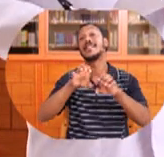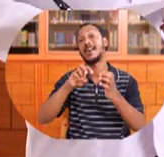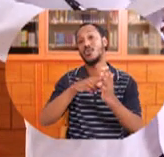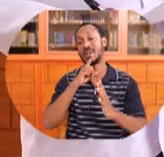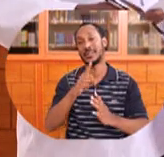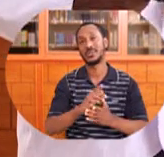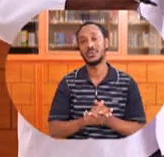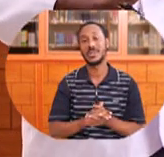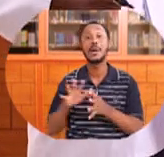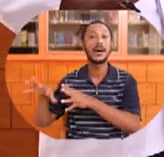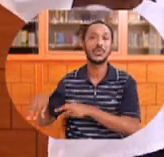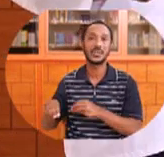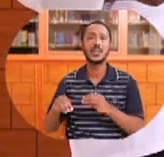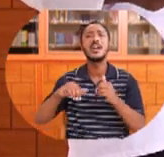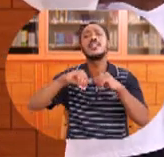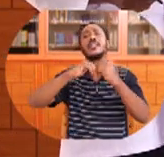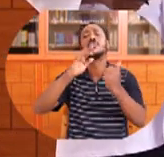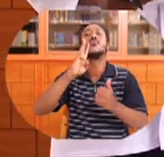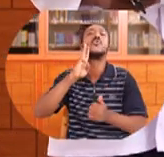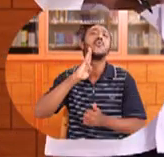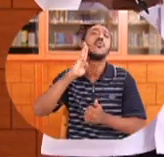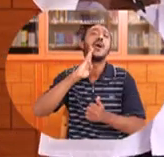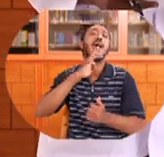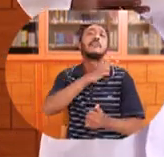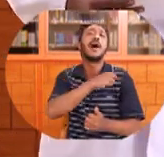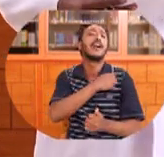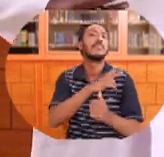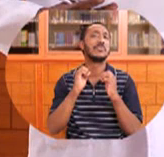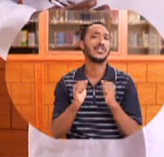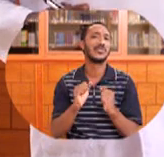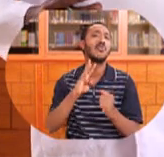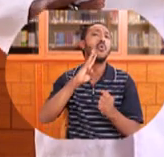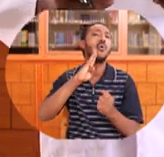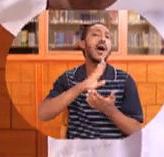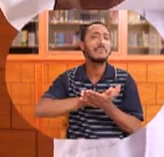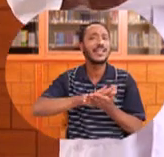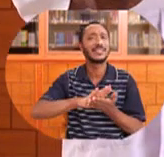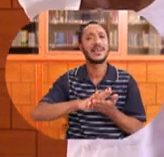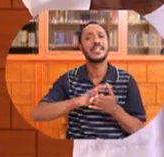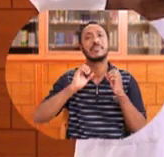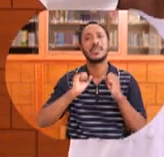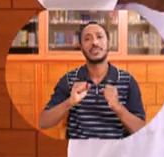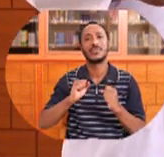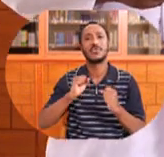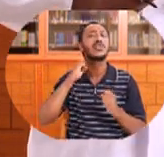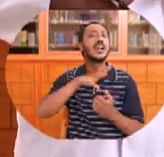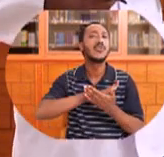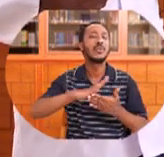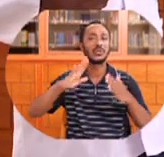Students, how can we treat water? How can we treat water?